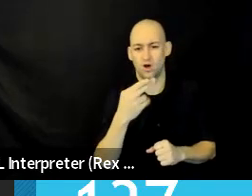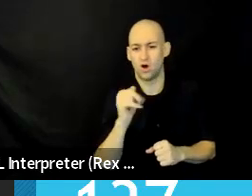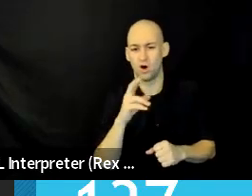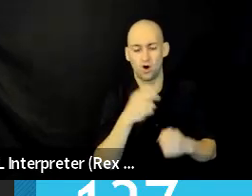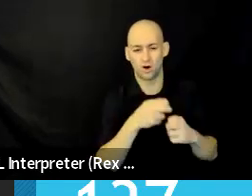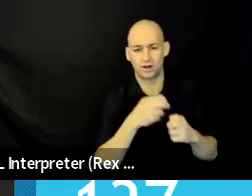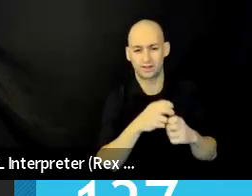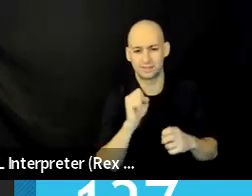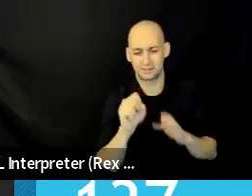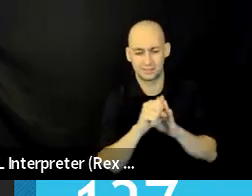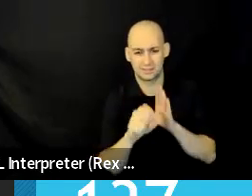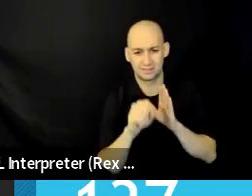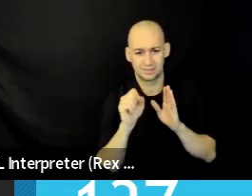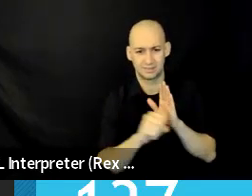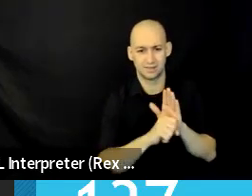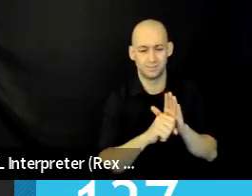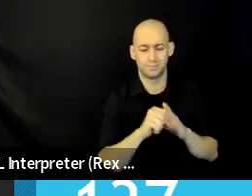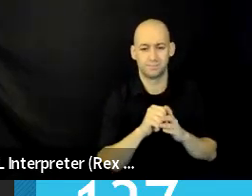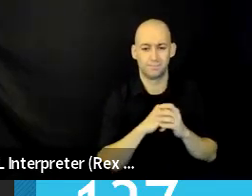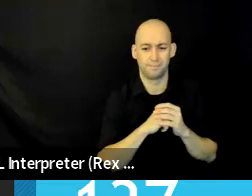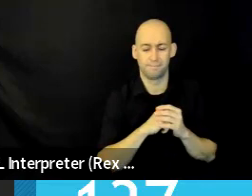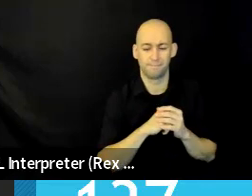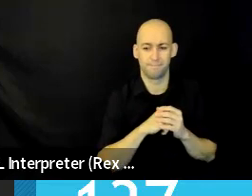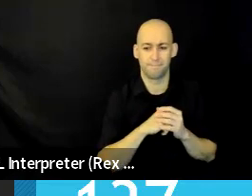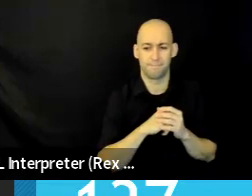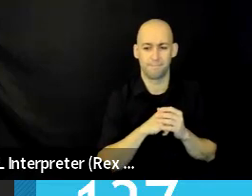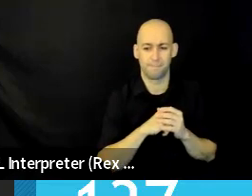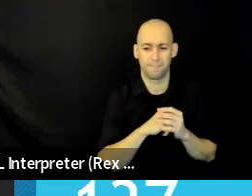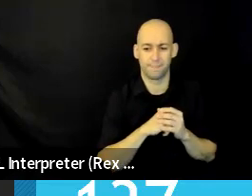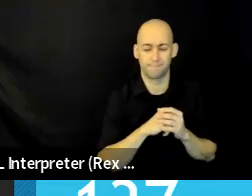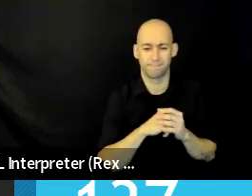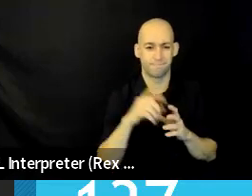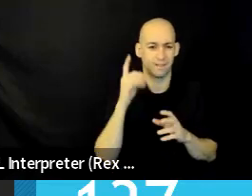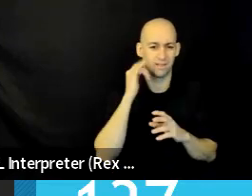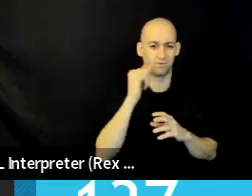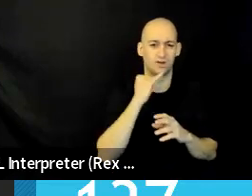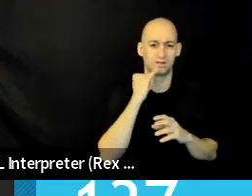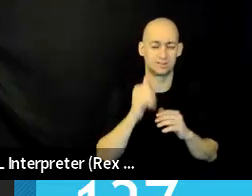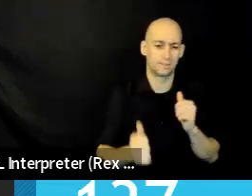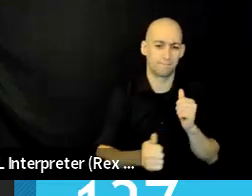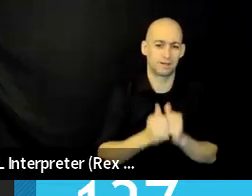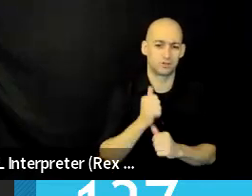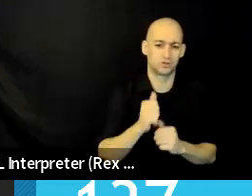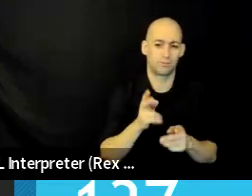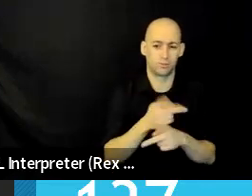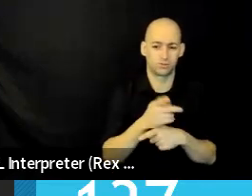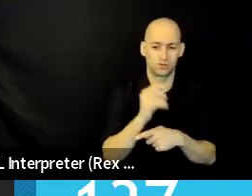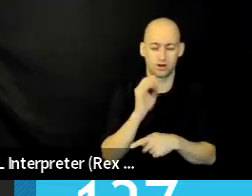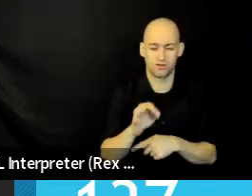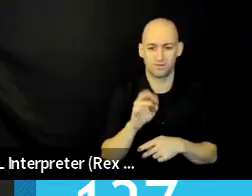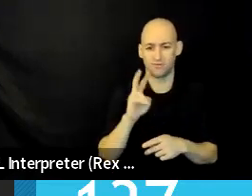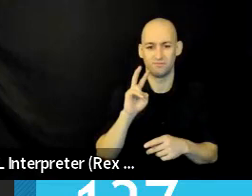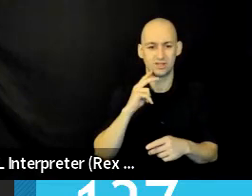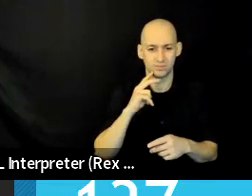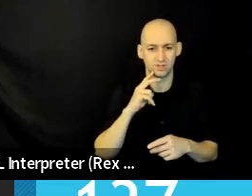when California especially Central California, is the major producer of vegetables and produce. So